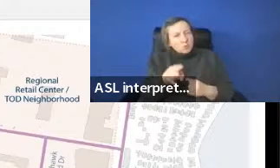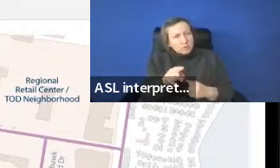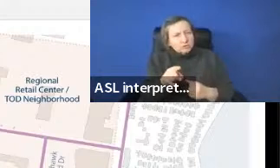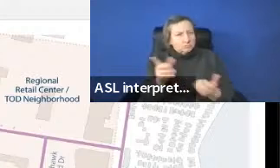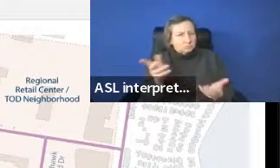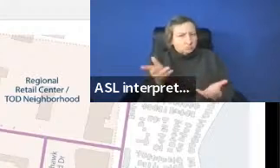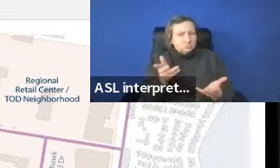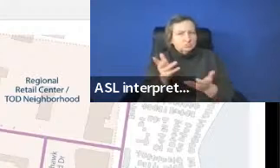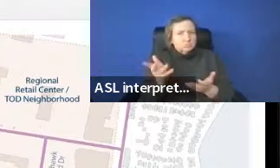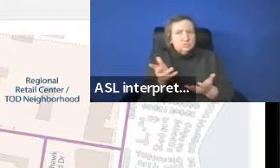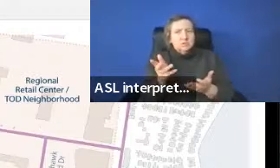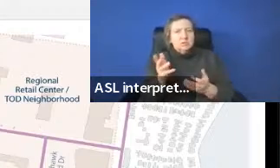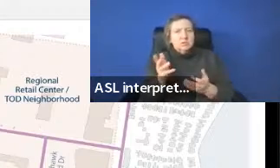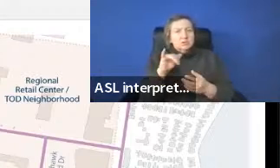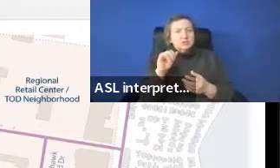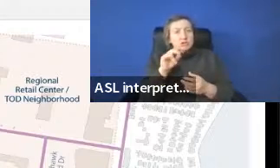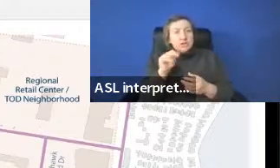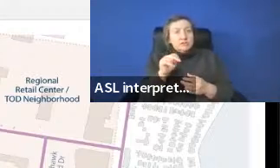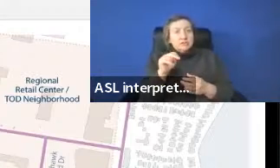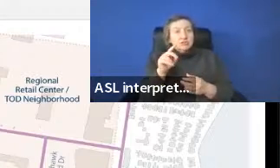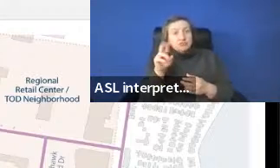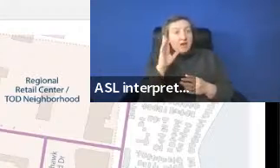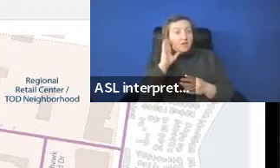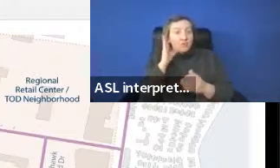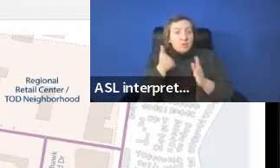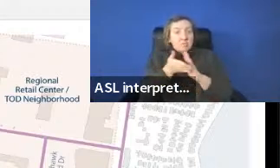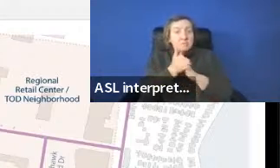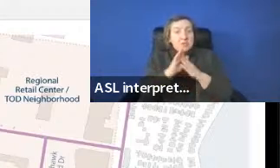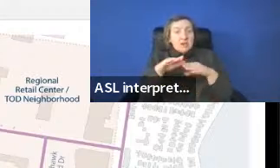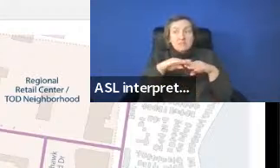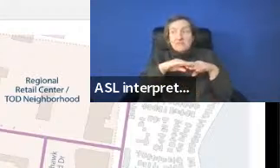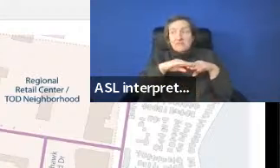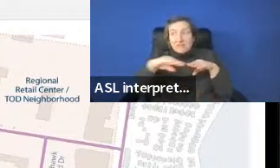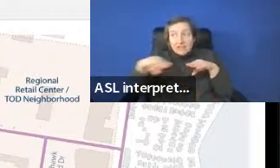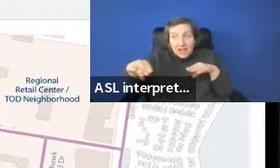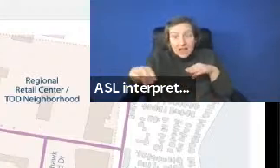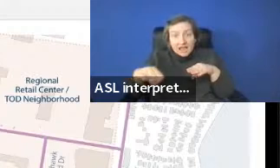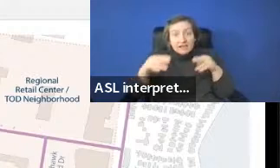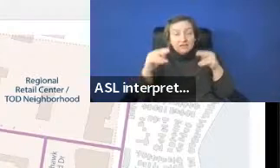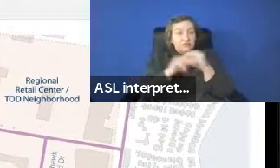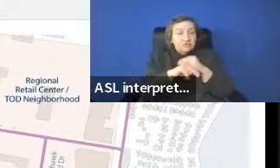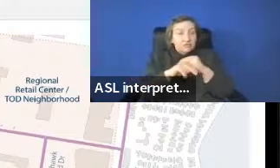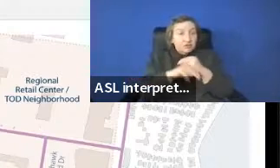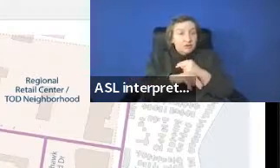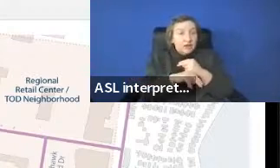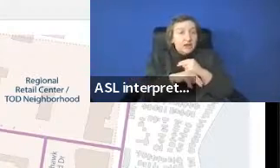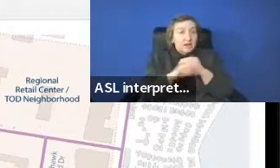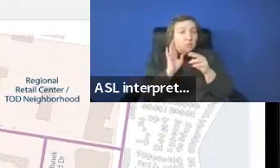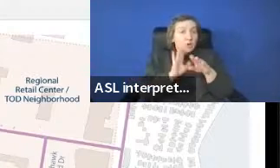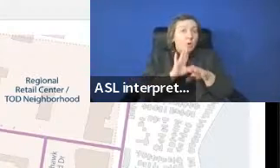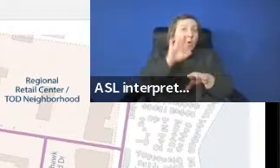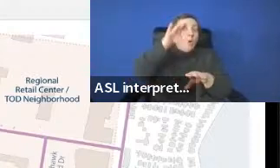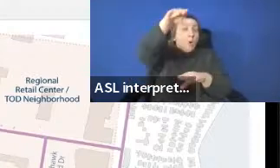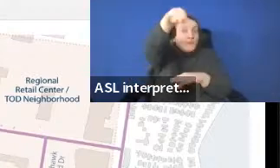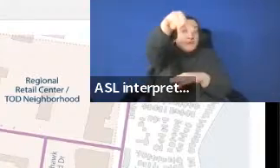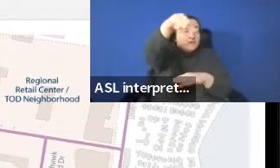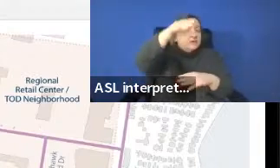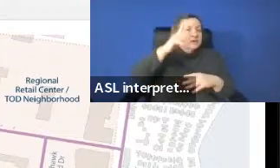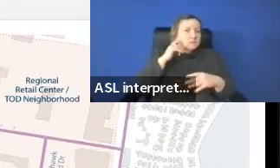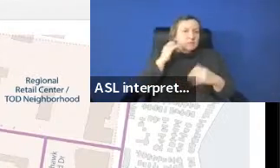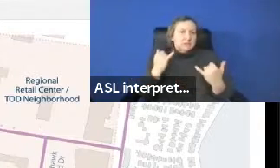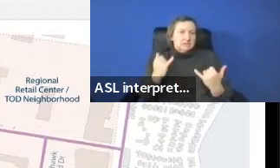mean, would Jansen Drive be flattened out here and the freeways flying up over? Because right now it's a